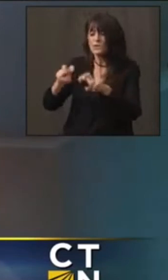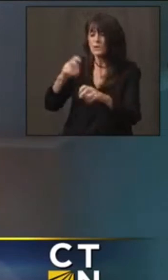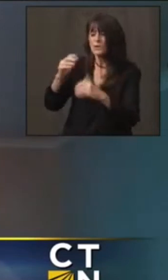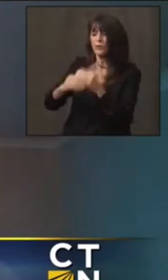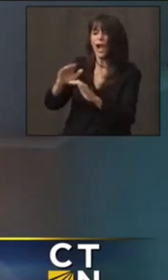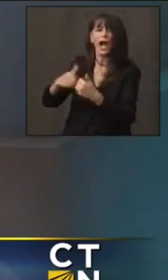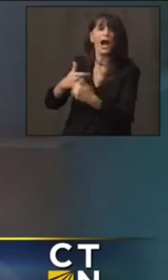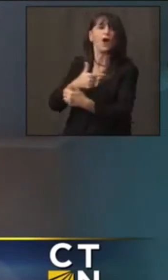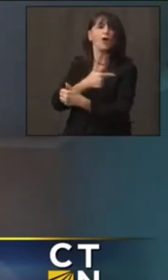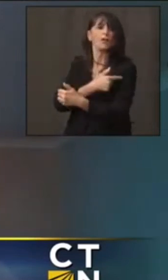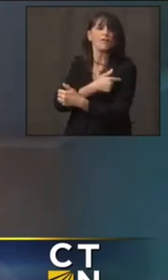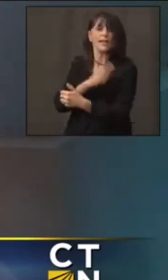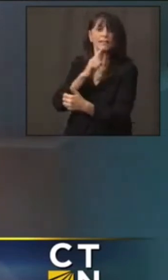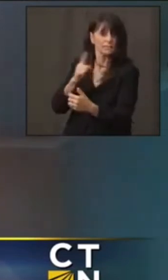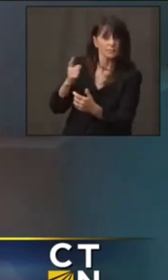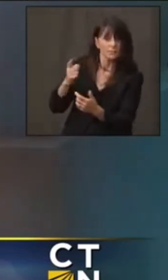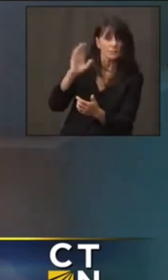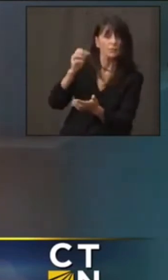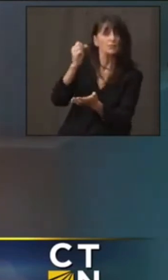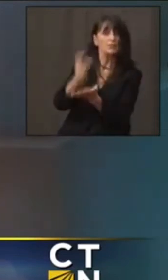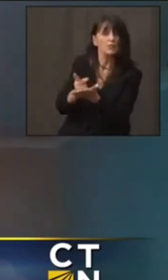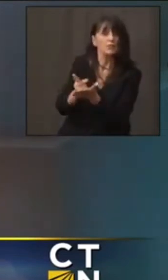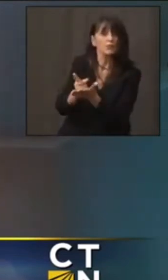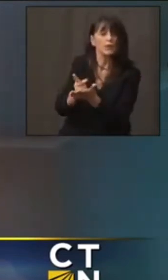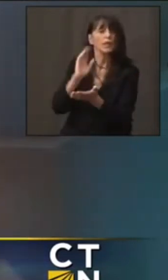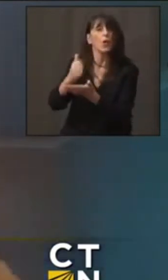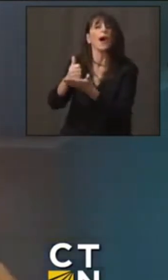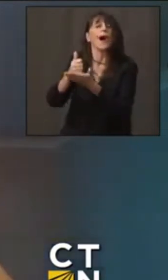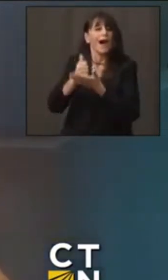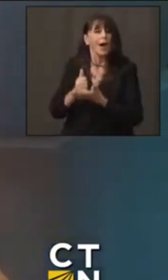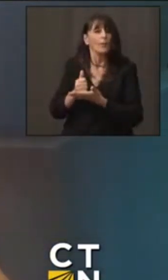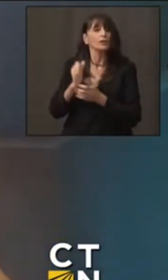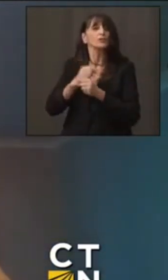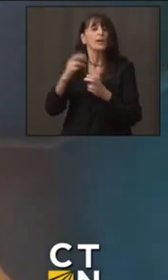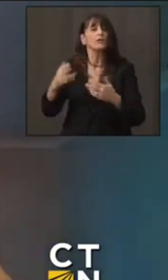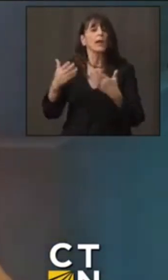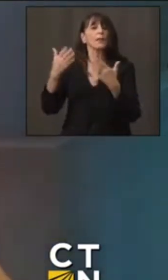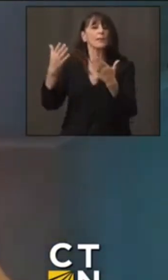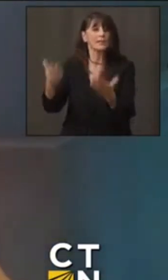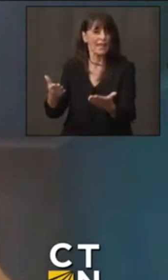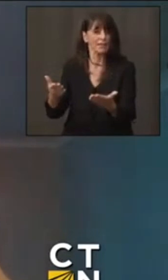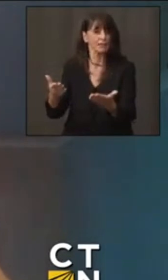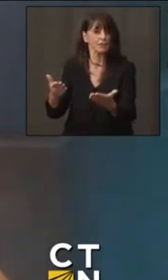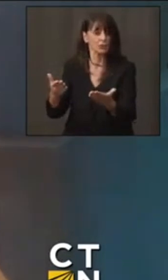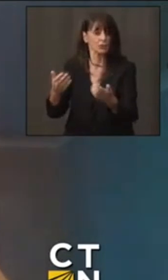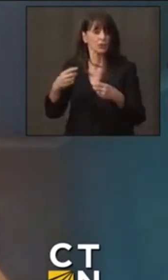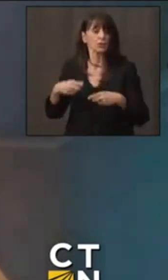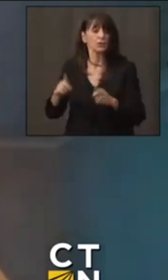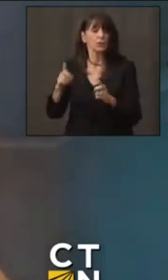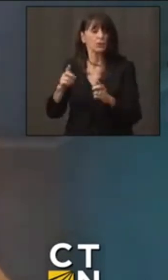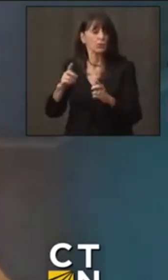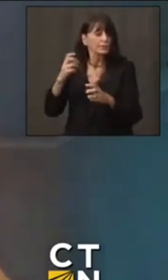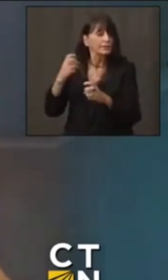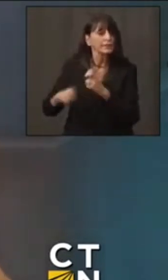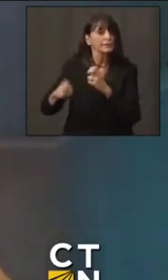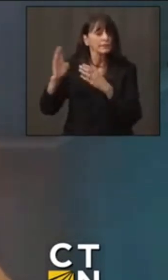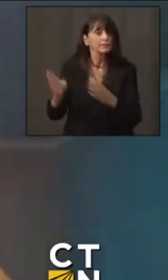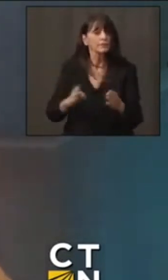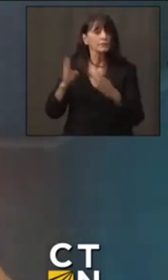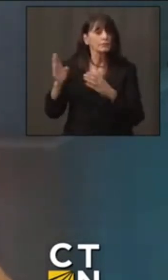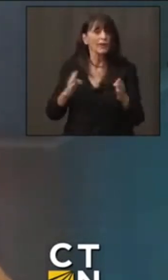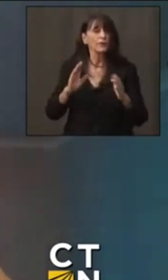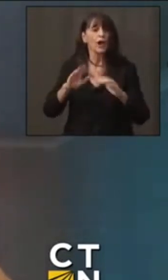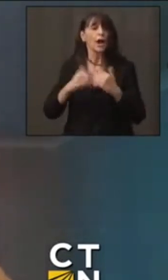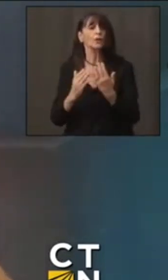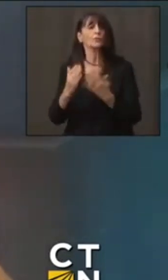this vaccine is approved and helping us make recommendations in the difficult strategy for